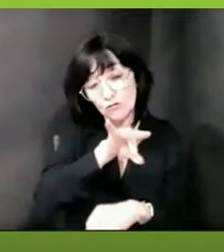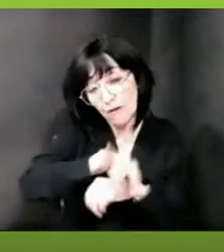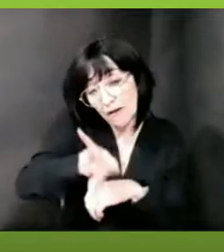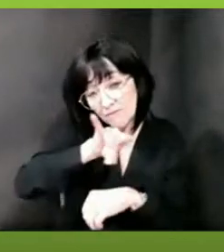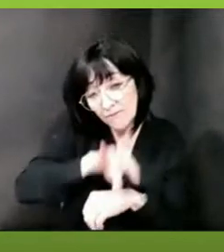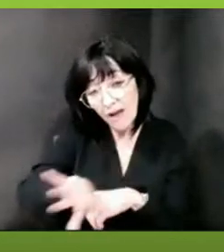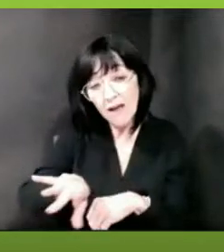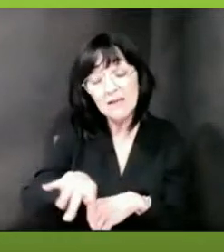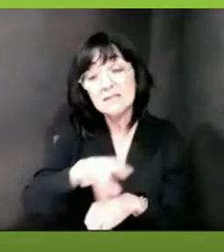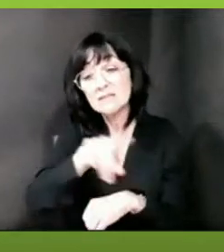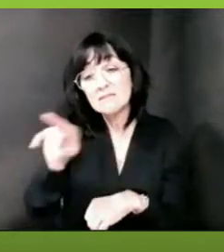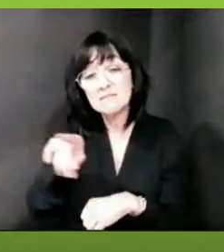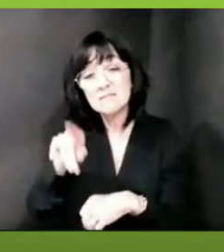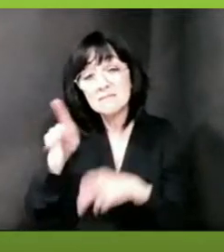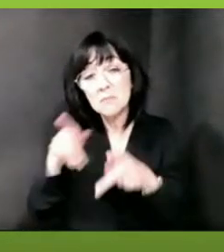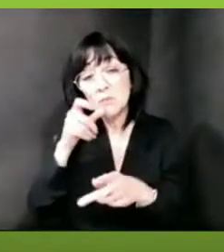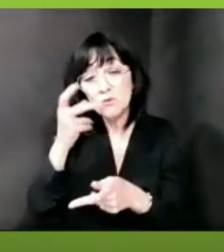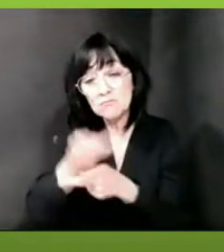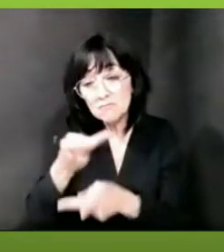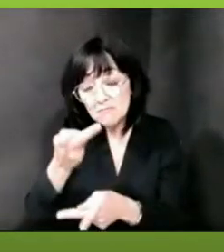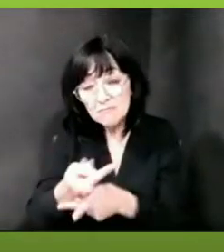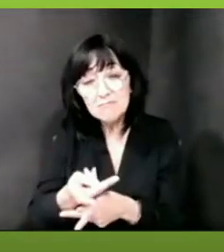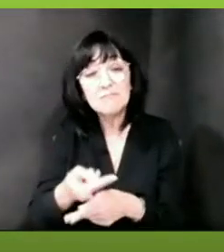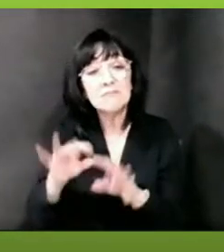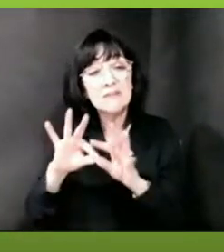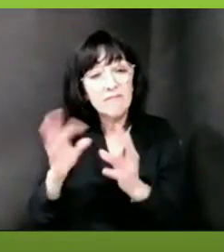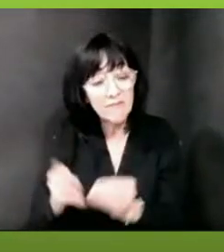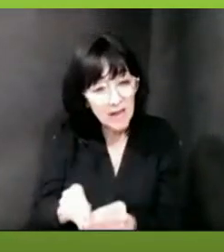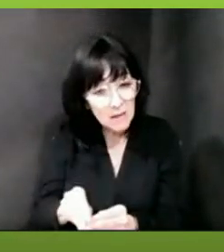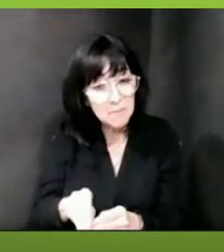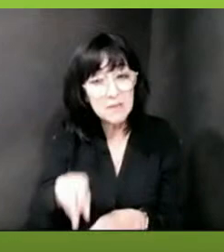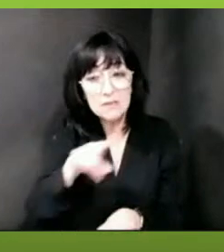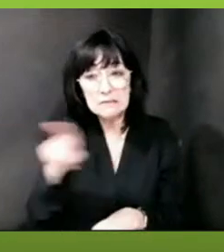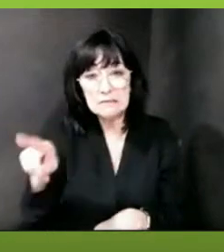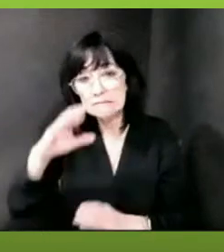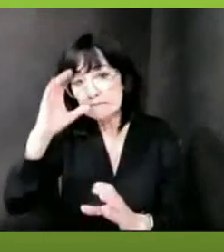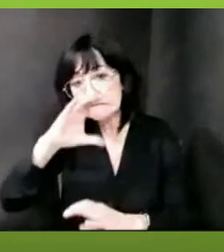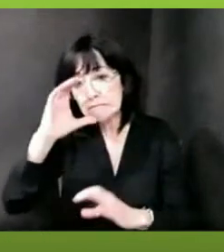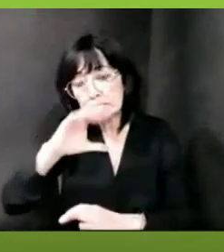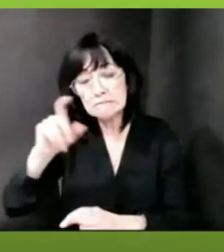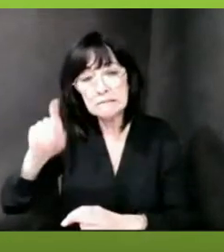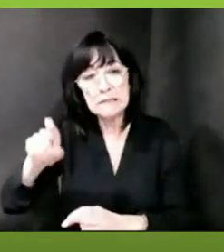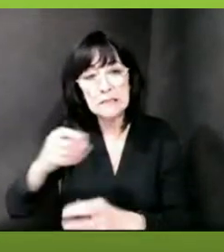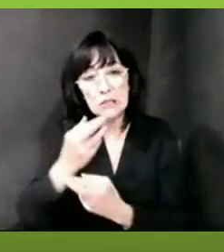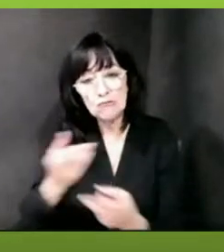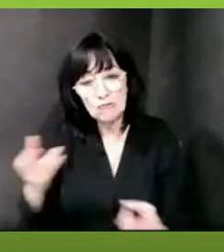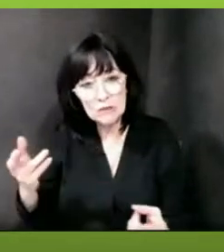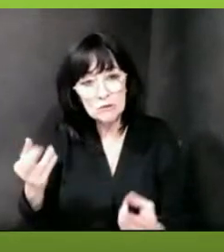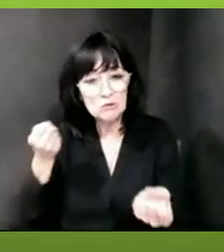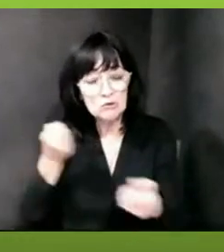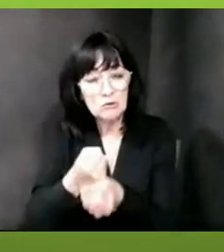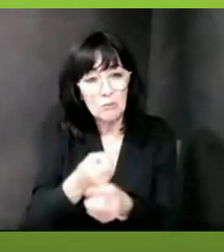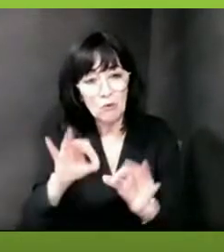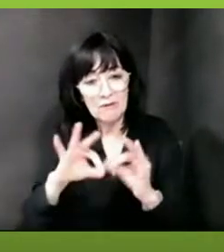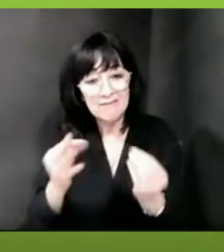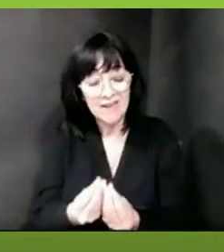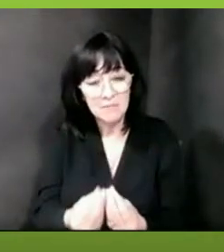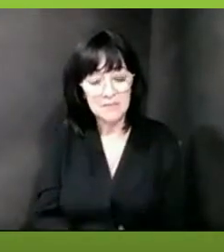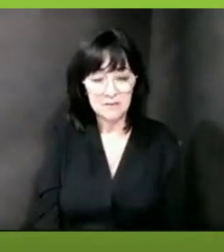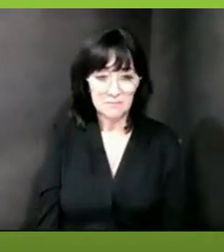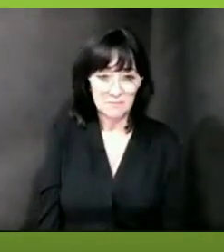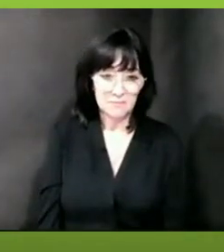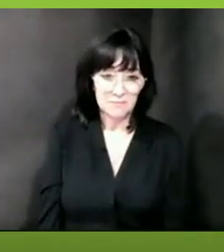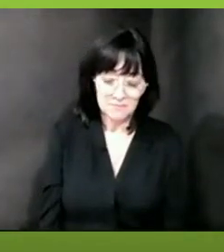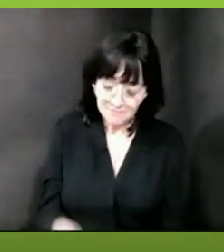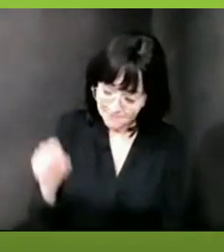and families as they search for resources potentially to support their families? Sure. So first,